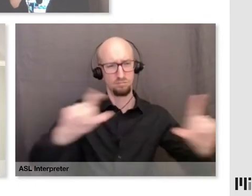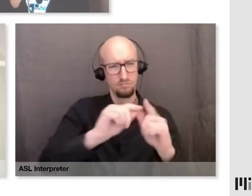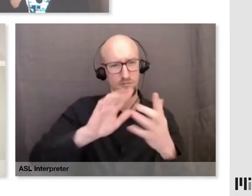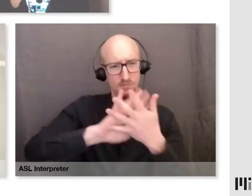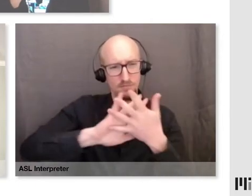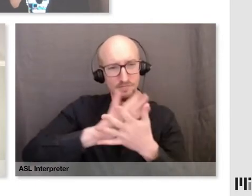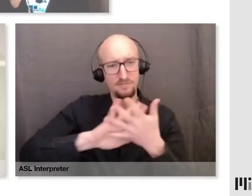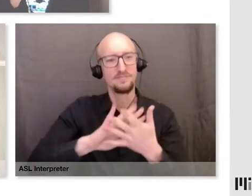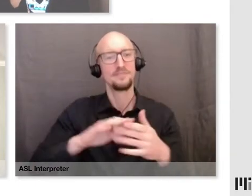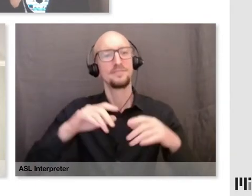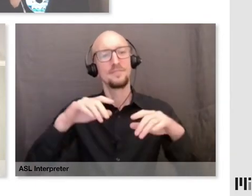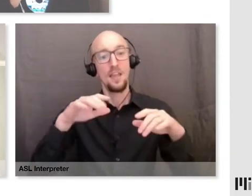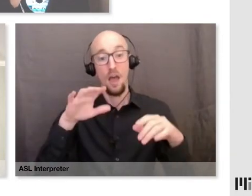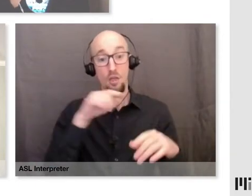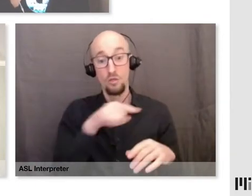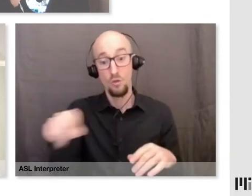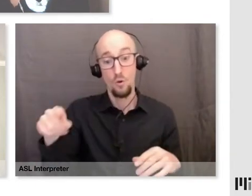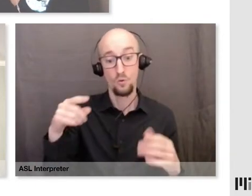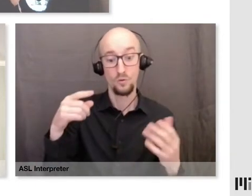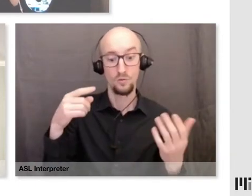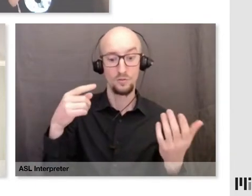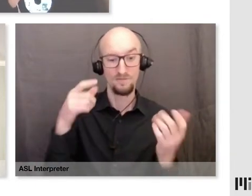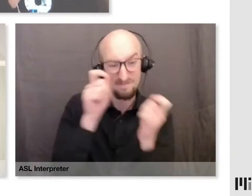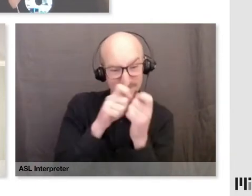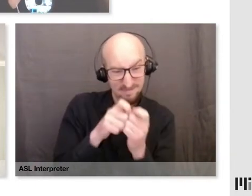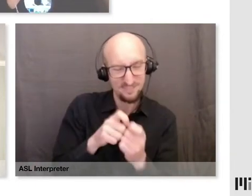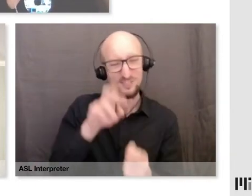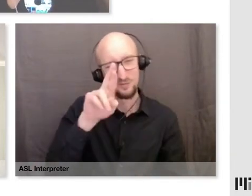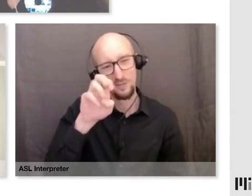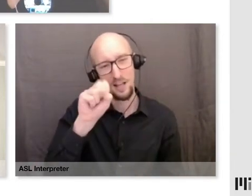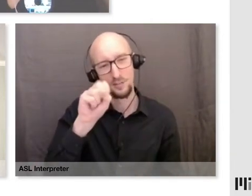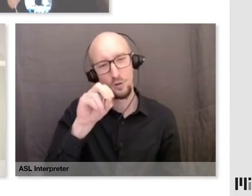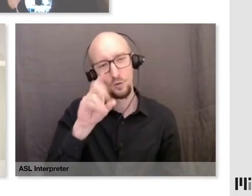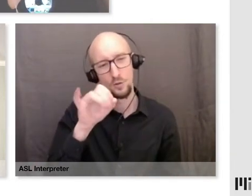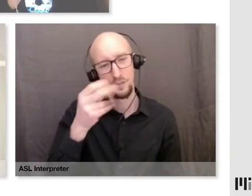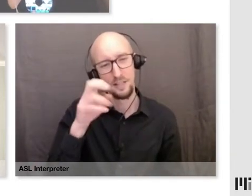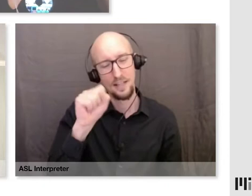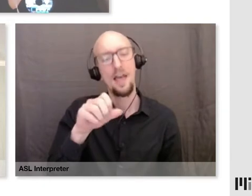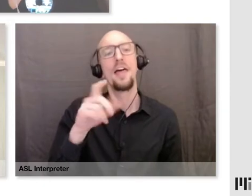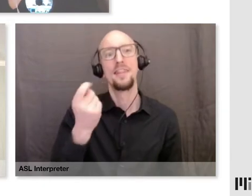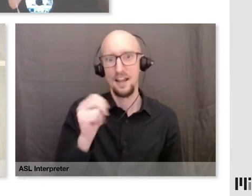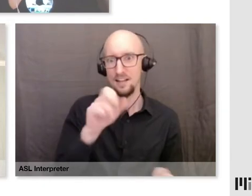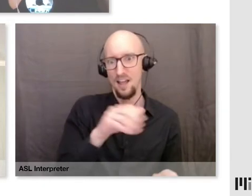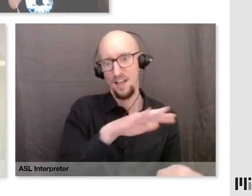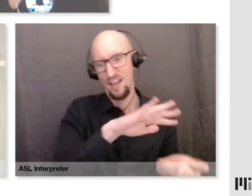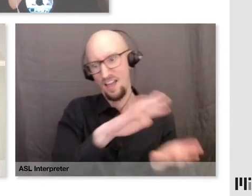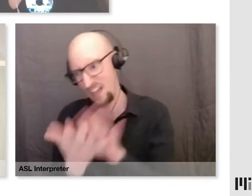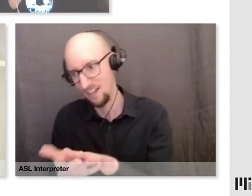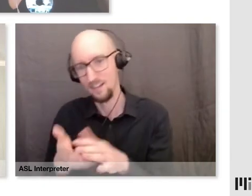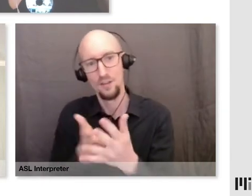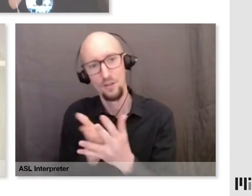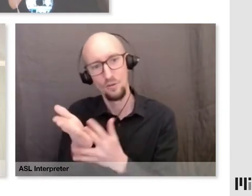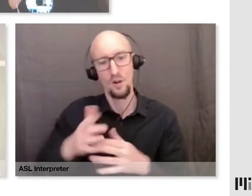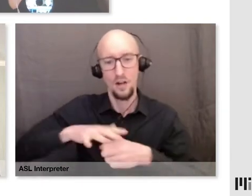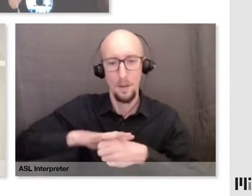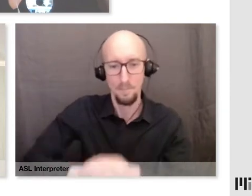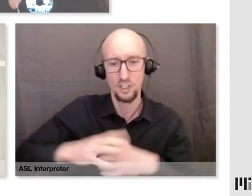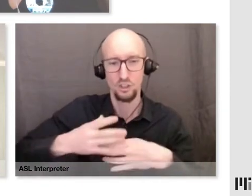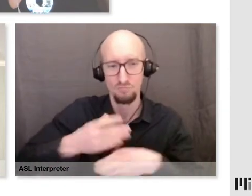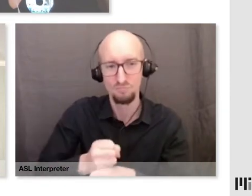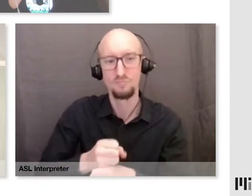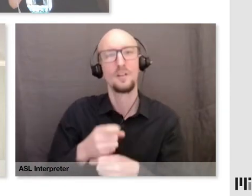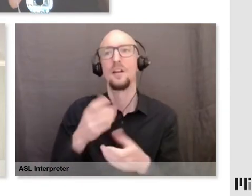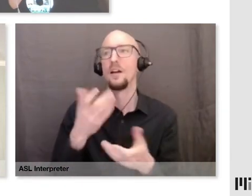that are then animated through the kinds of compression protocols that are used for relaying something like an